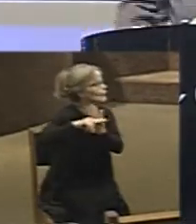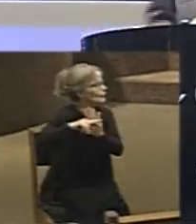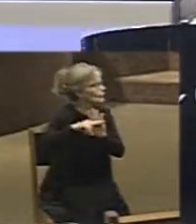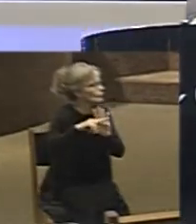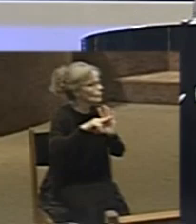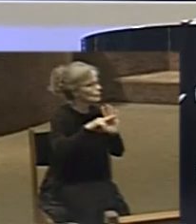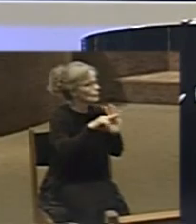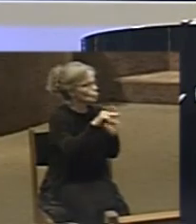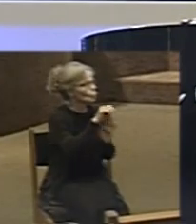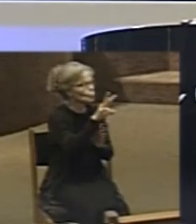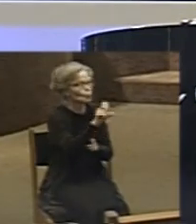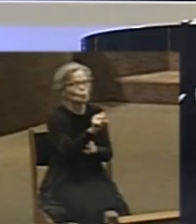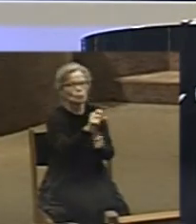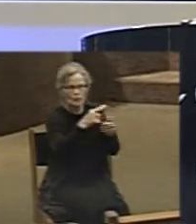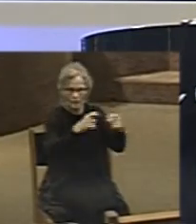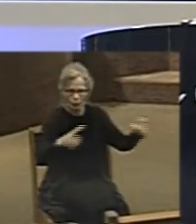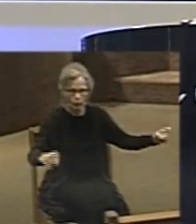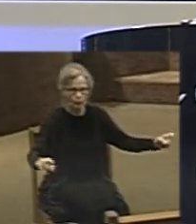Where any fool